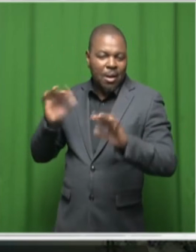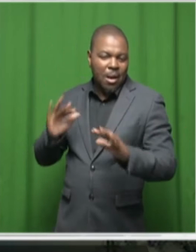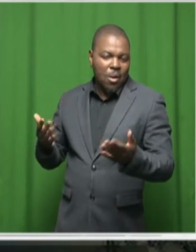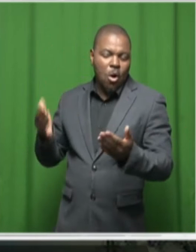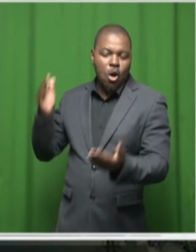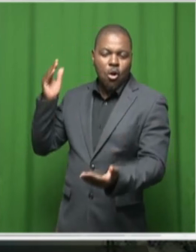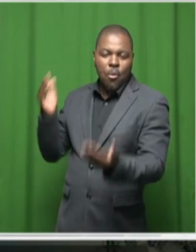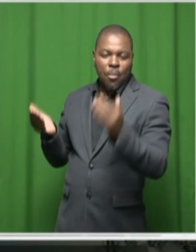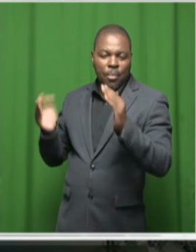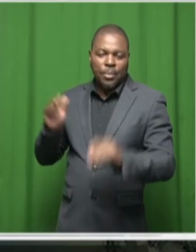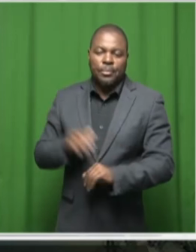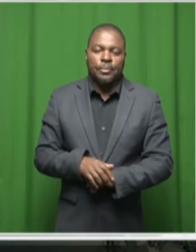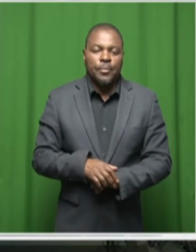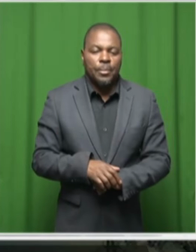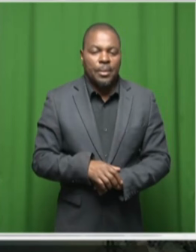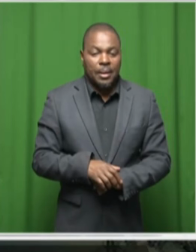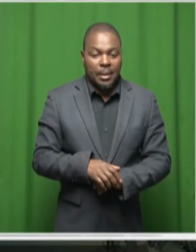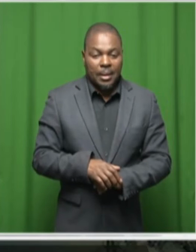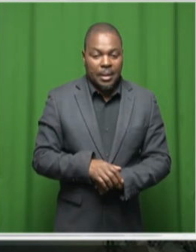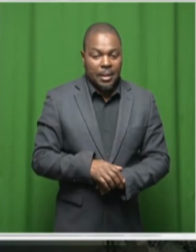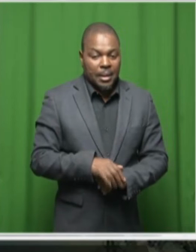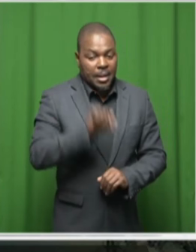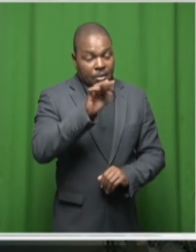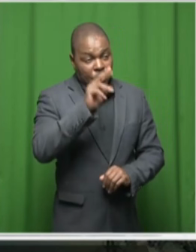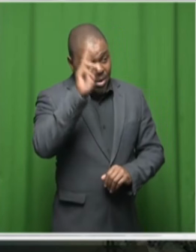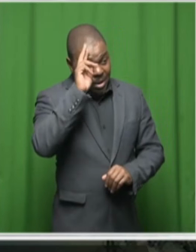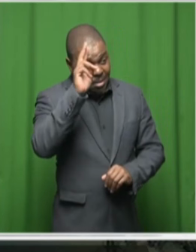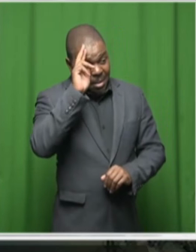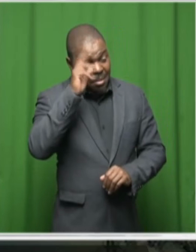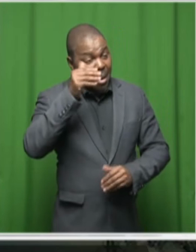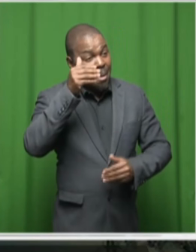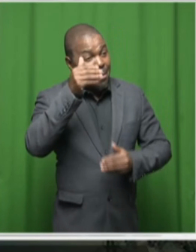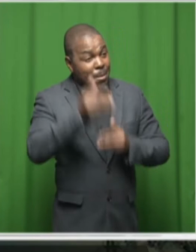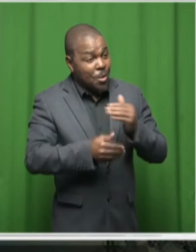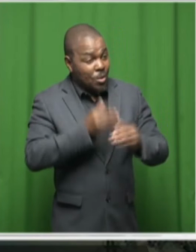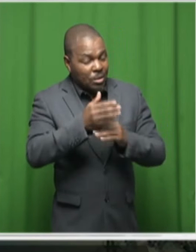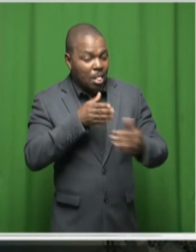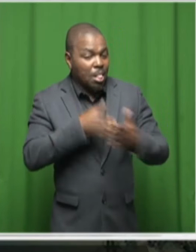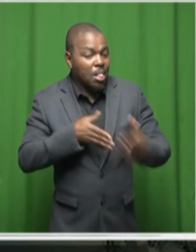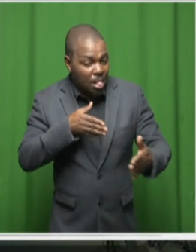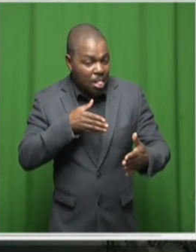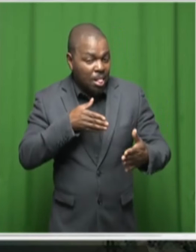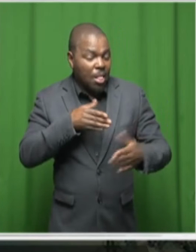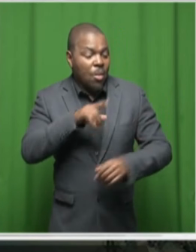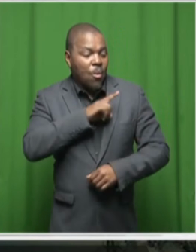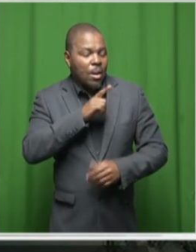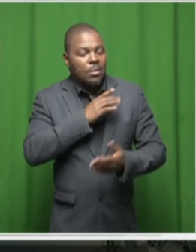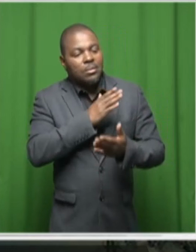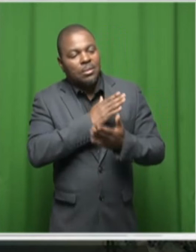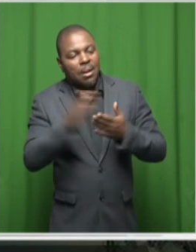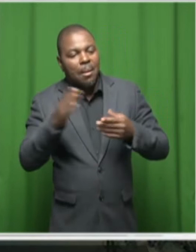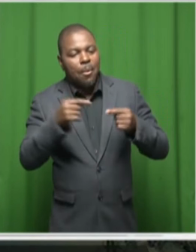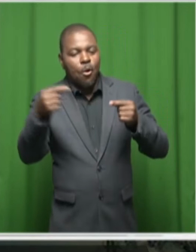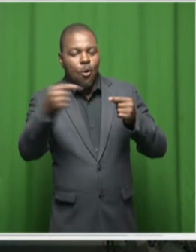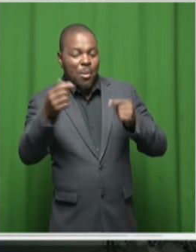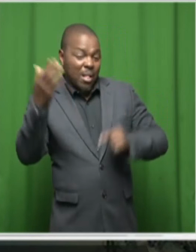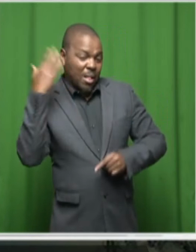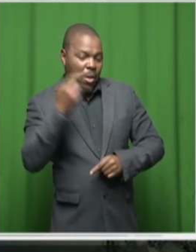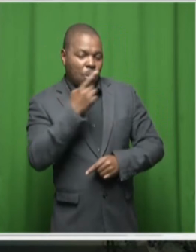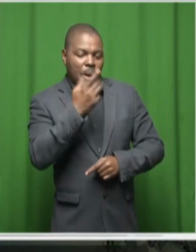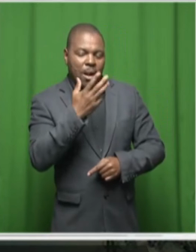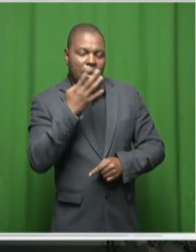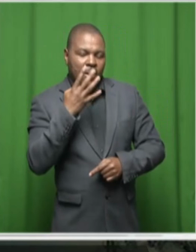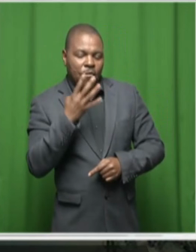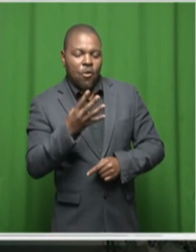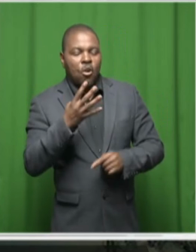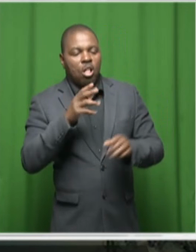if we remember, that process hit a snag after some of the opposition parties walked out and they said that